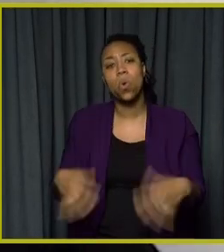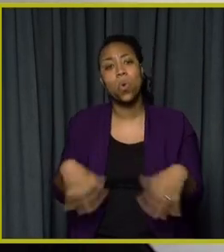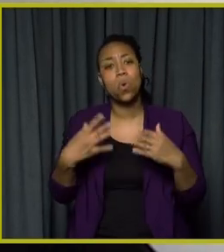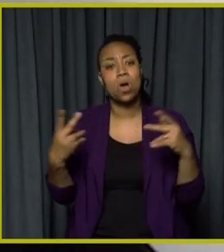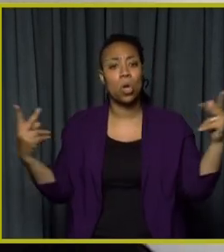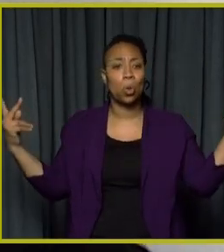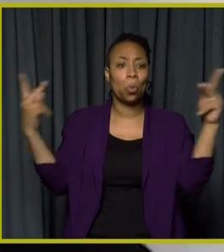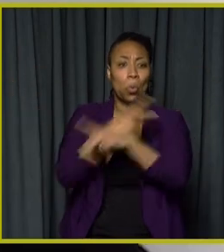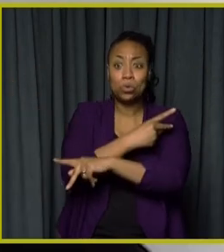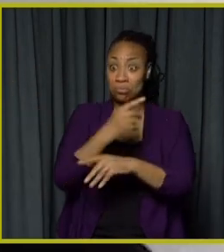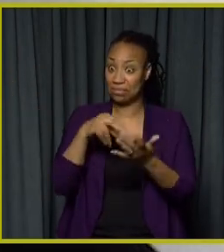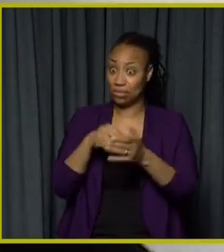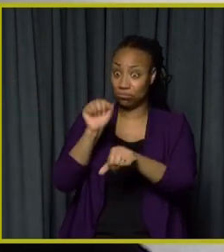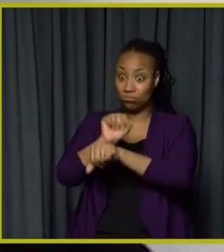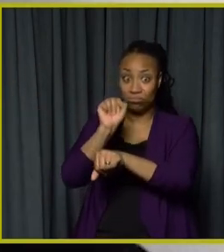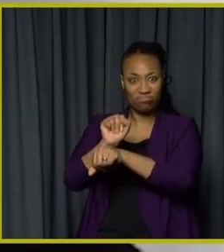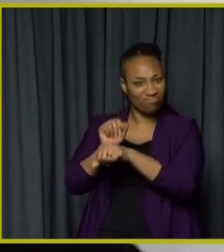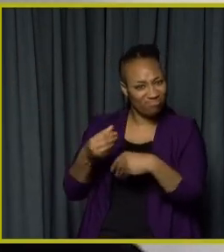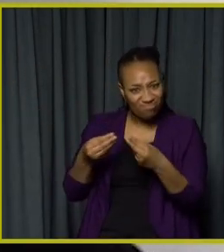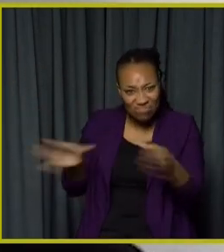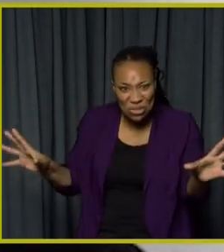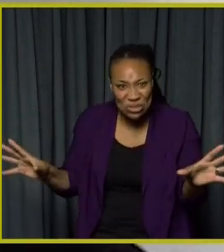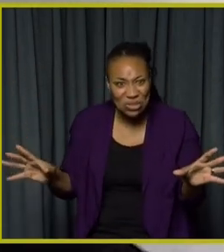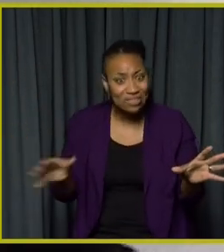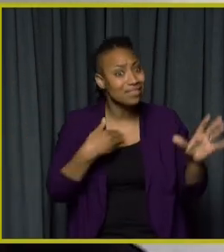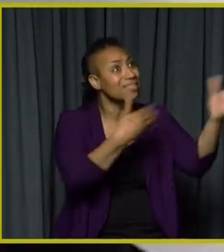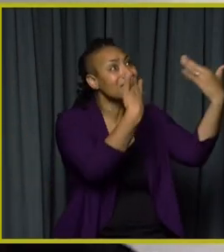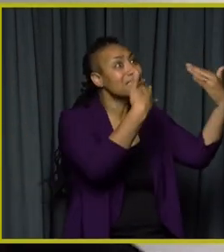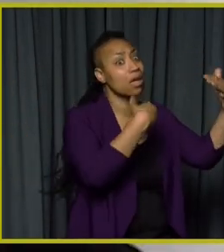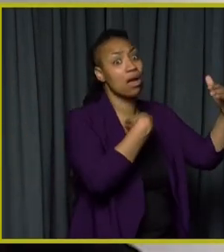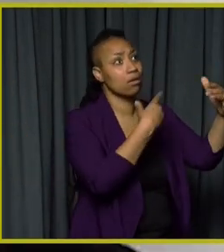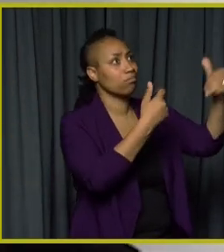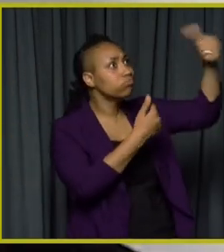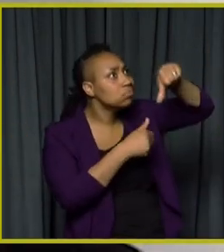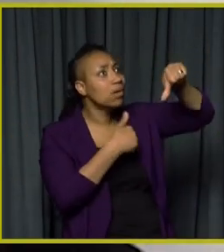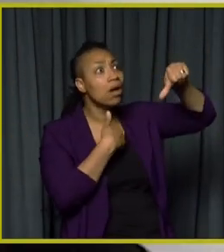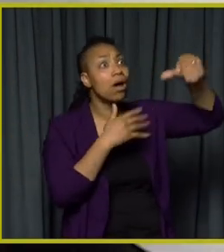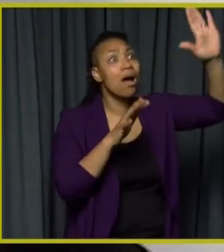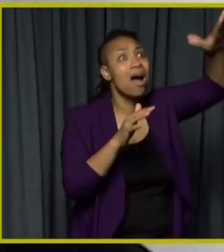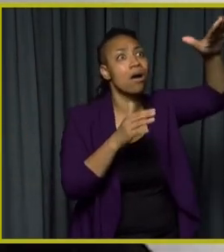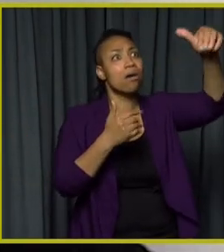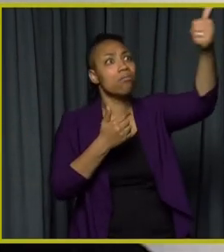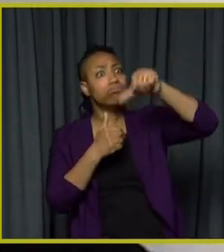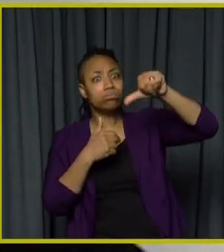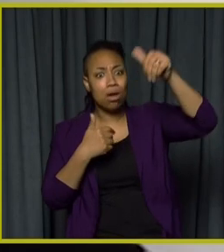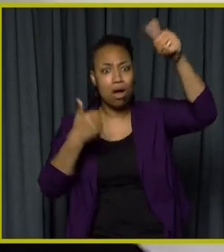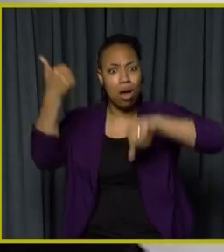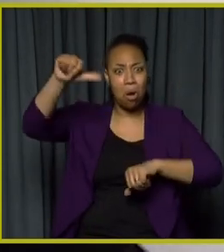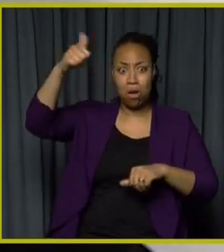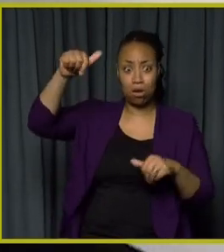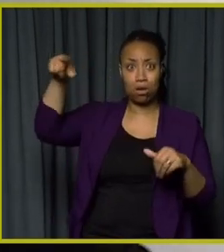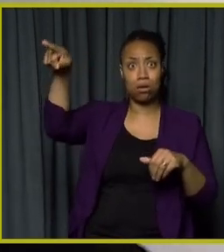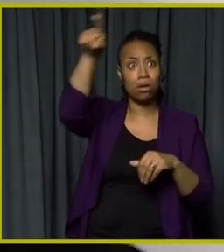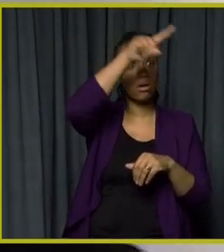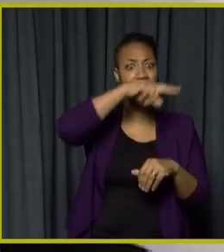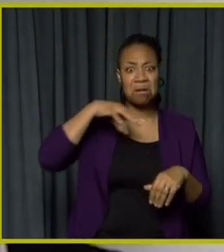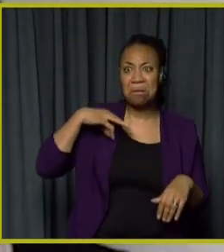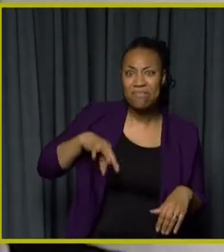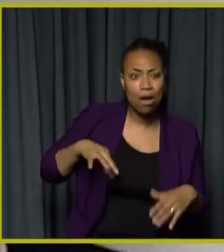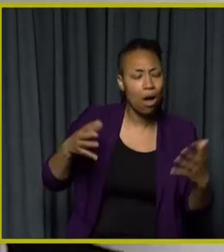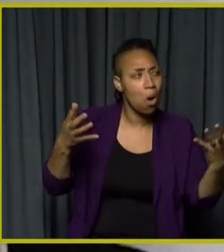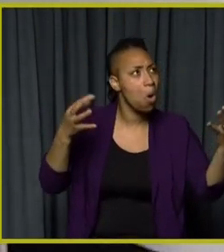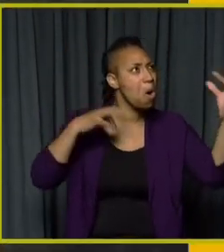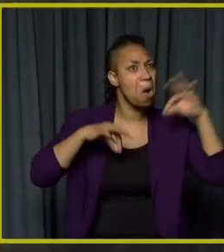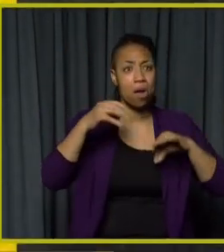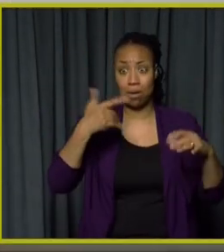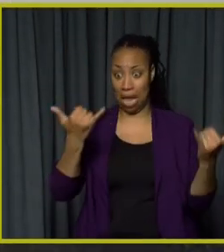wage plus tips is too low to meet minimum state thresholds to qualify for benefits. They are being penalized for being too